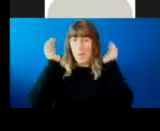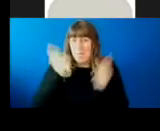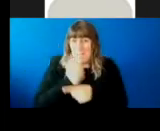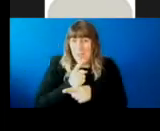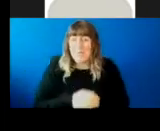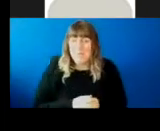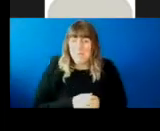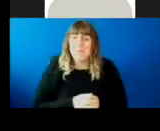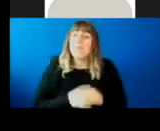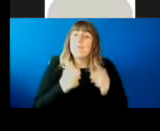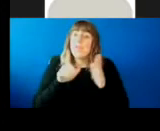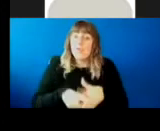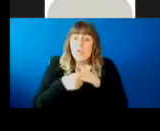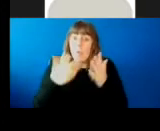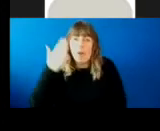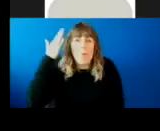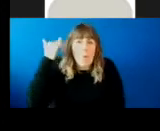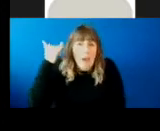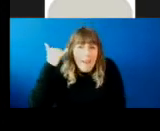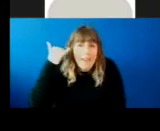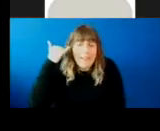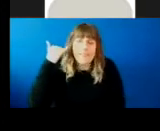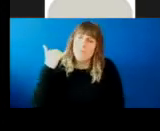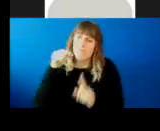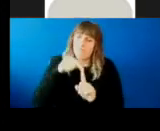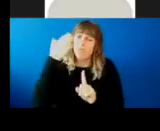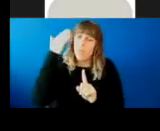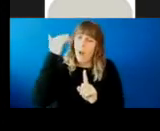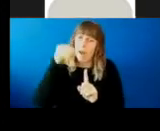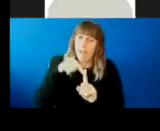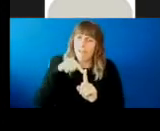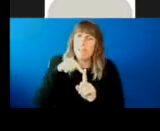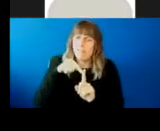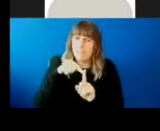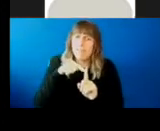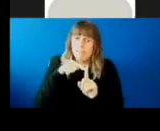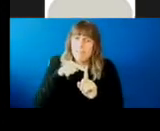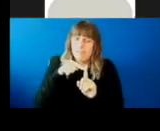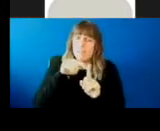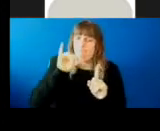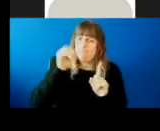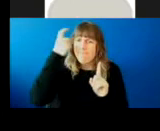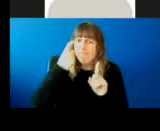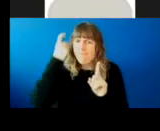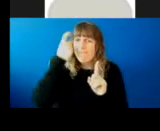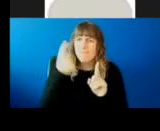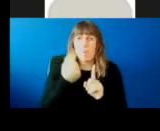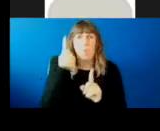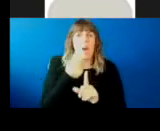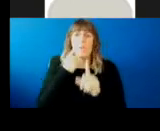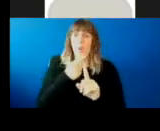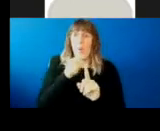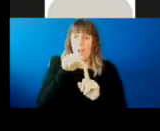start with the why. That's, I guess Simon Sinek was known for saying that, but starting with the one goal